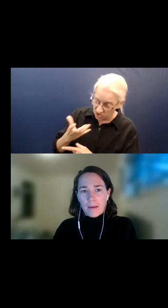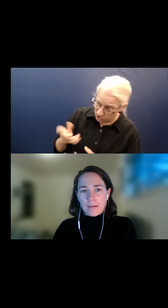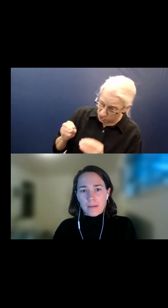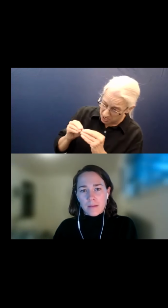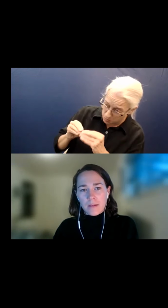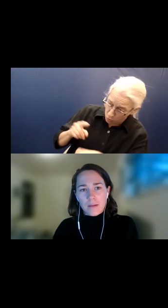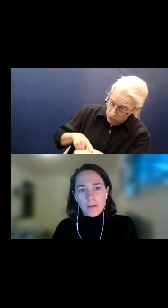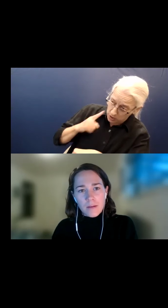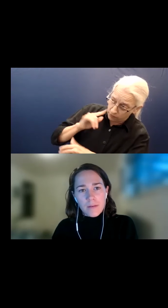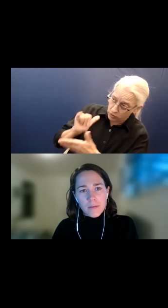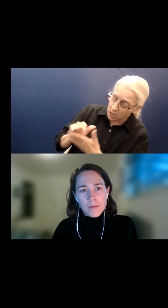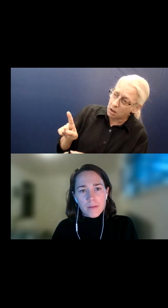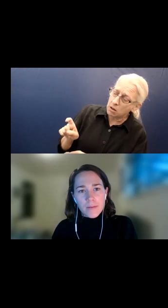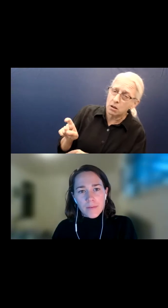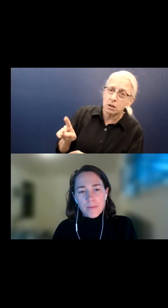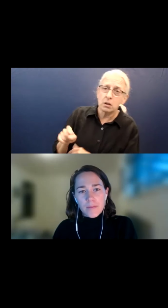on that?